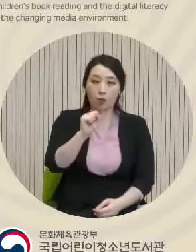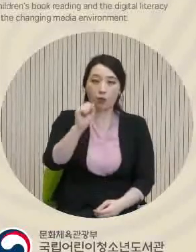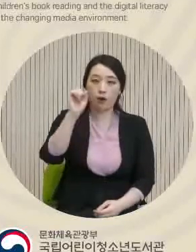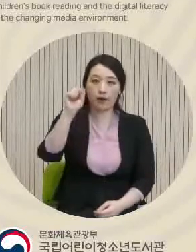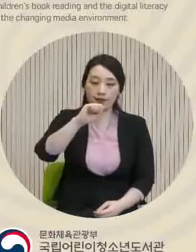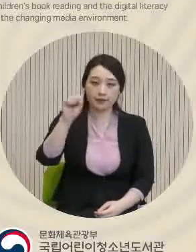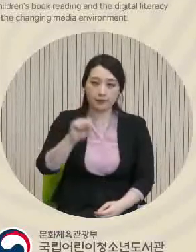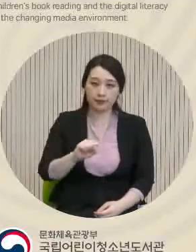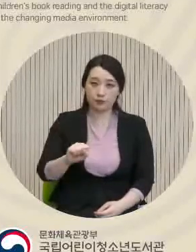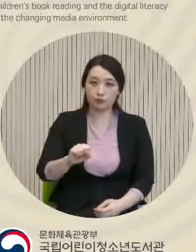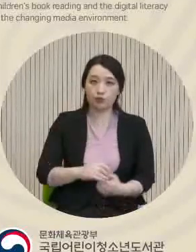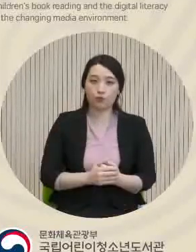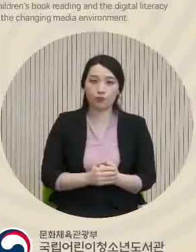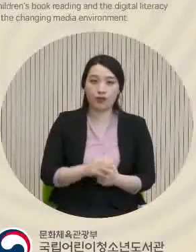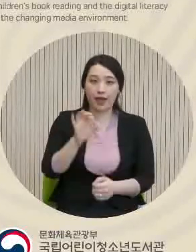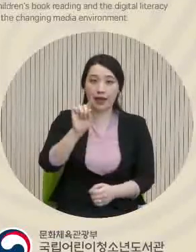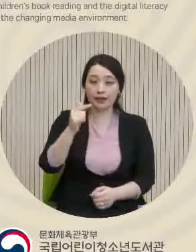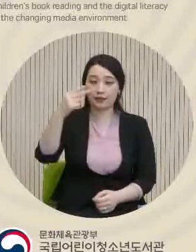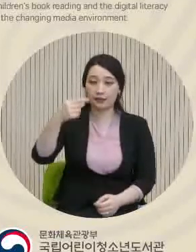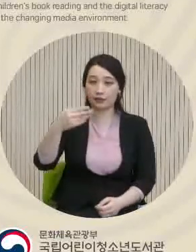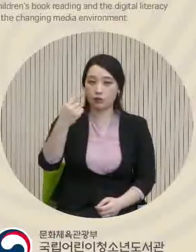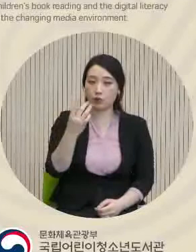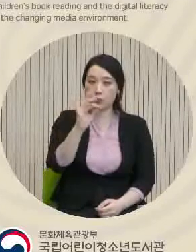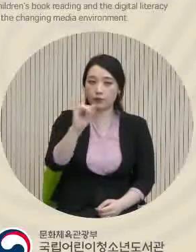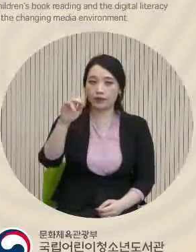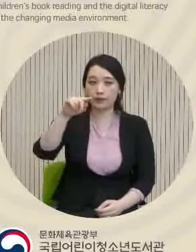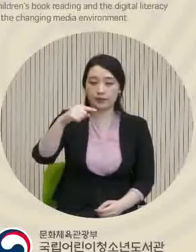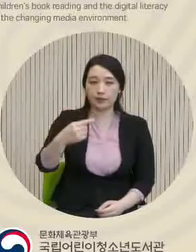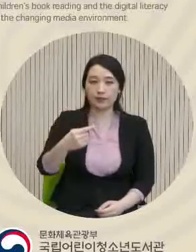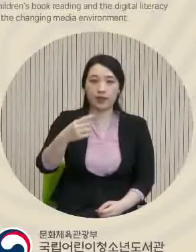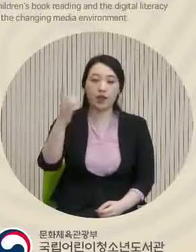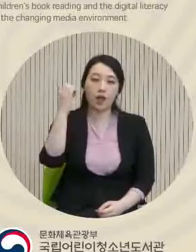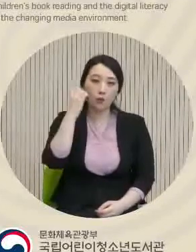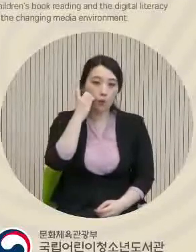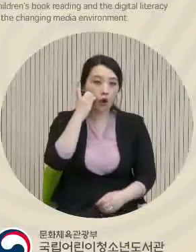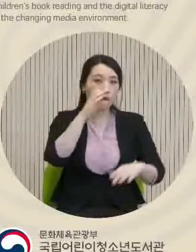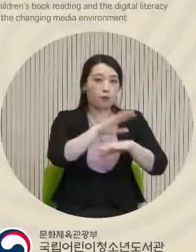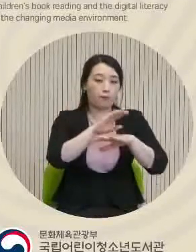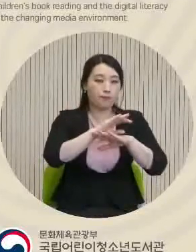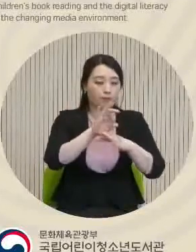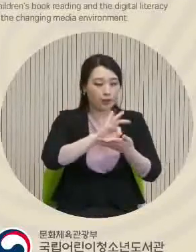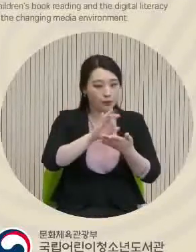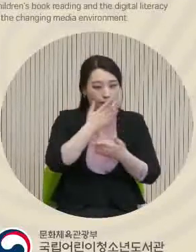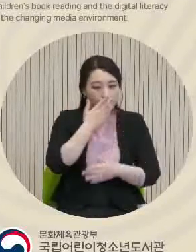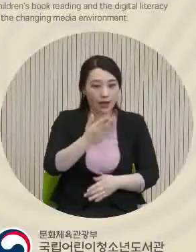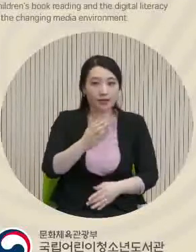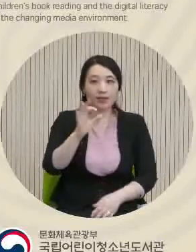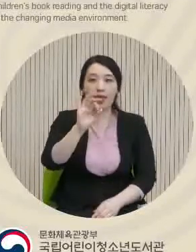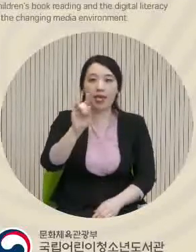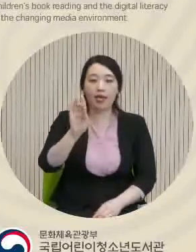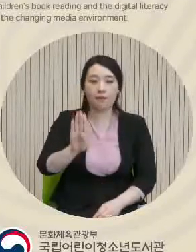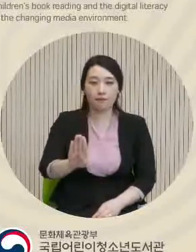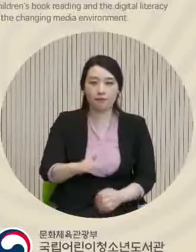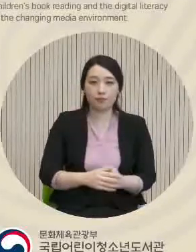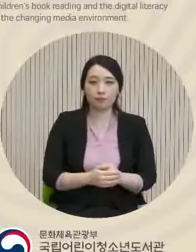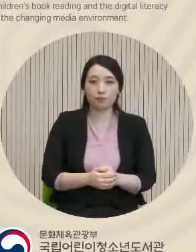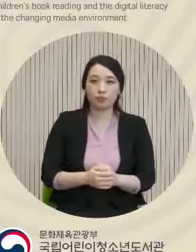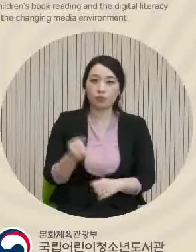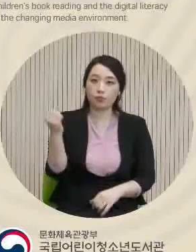is available for the iOS and Android. And you can use it on the tablet PC as